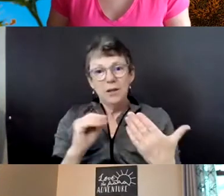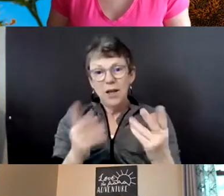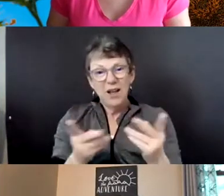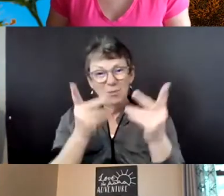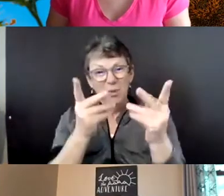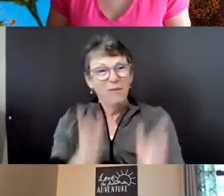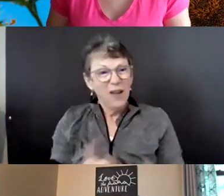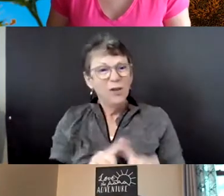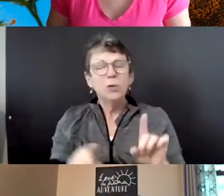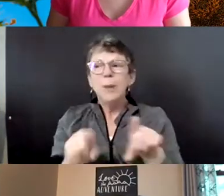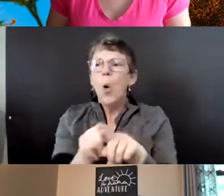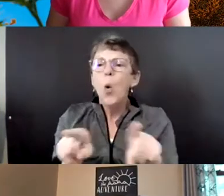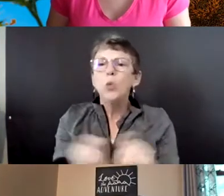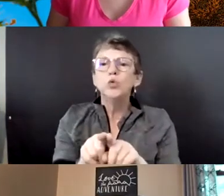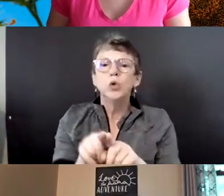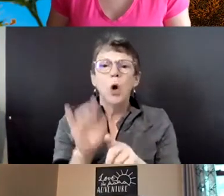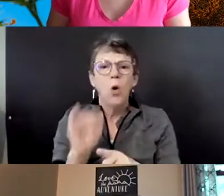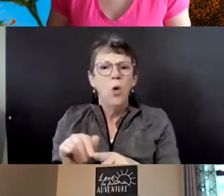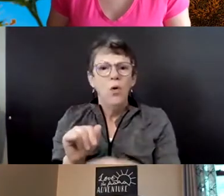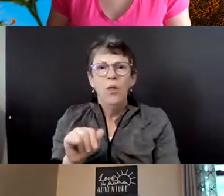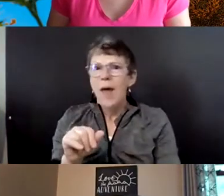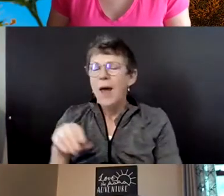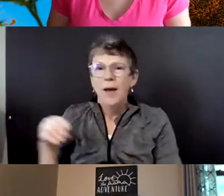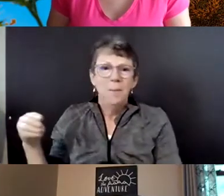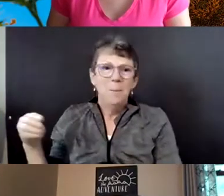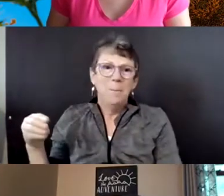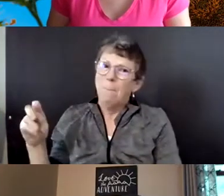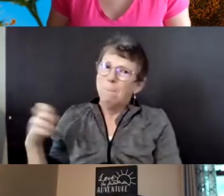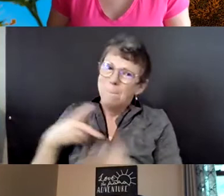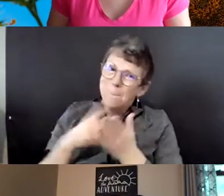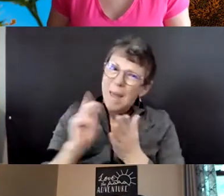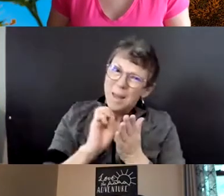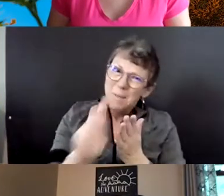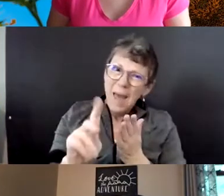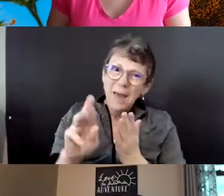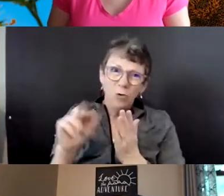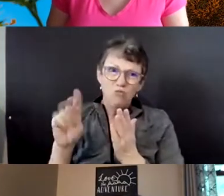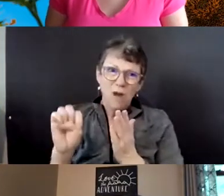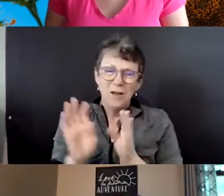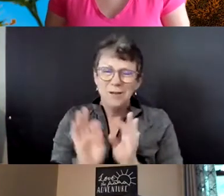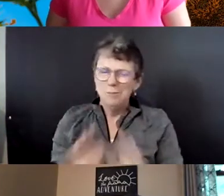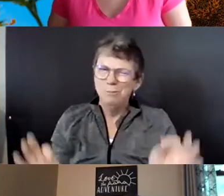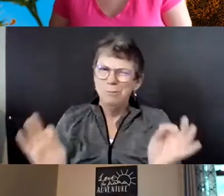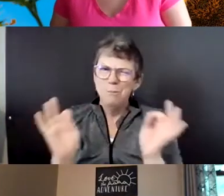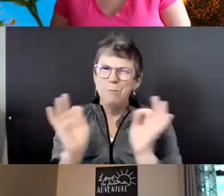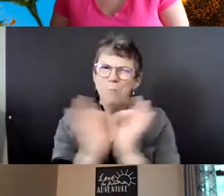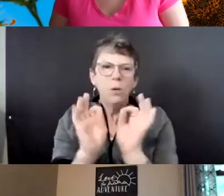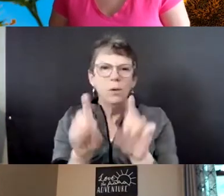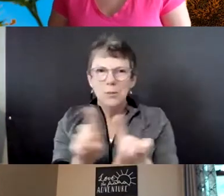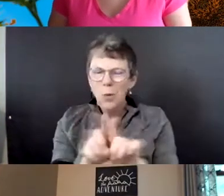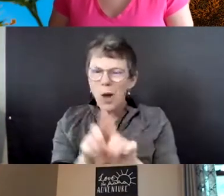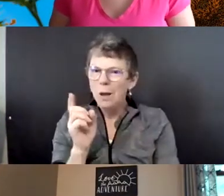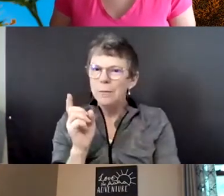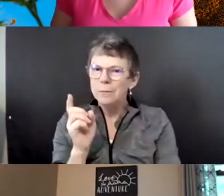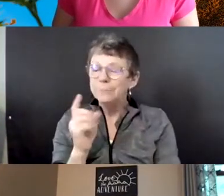also that reimbursement rate is part of that as well. And I will say, some of